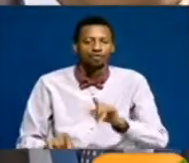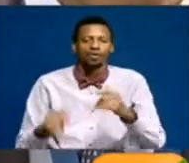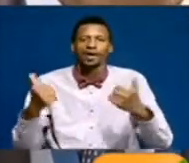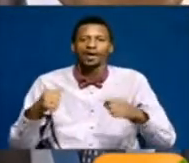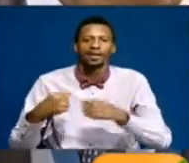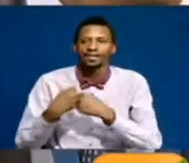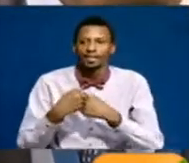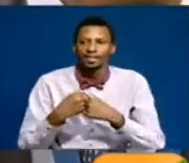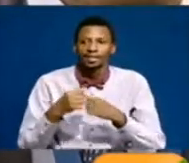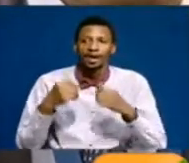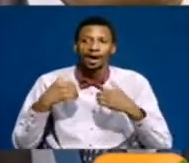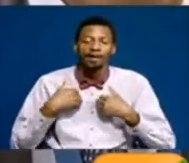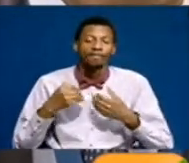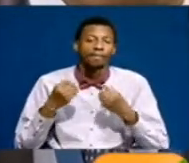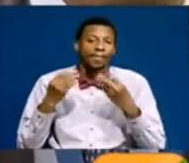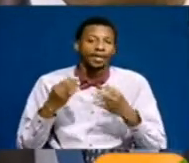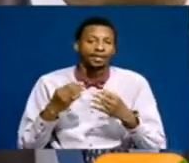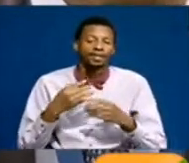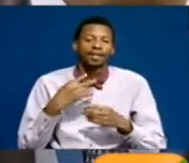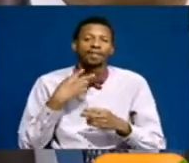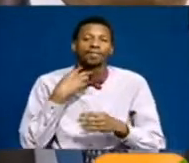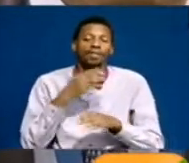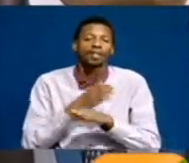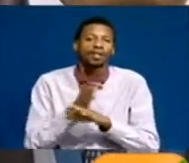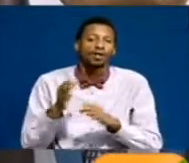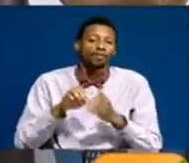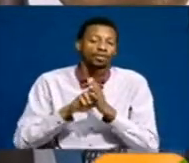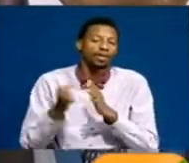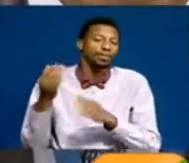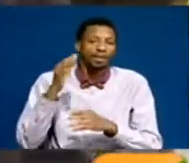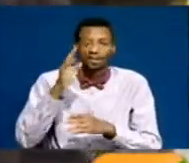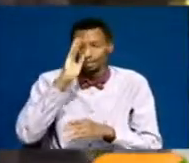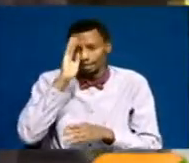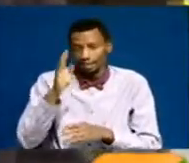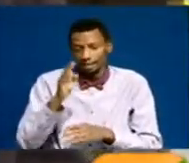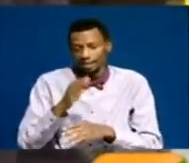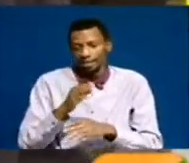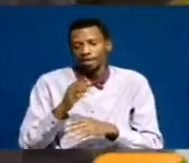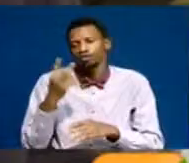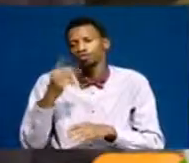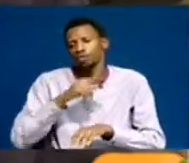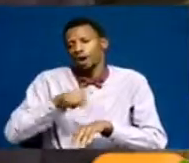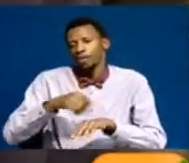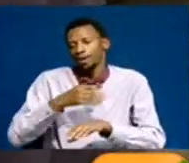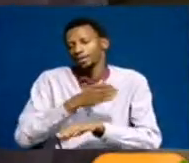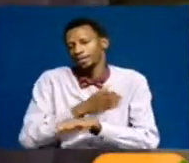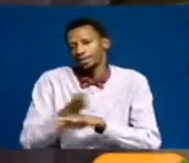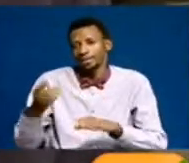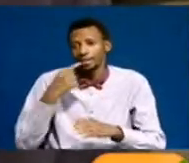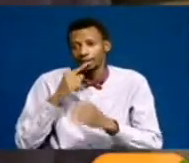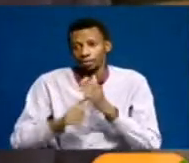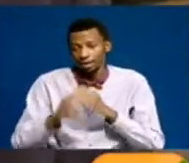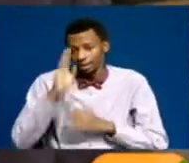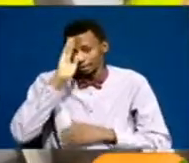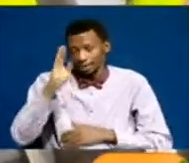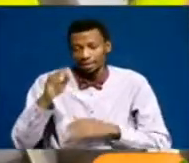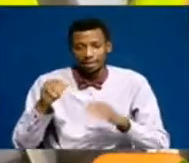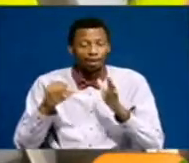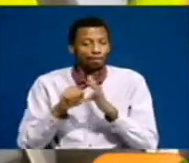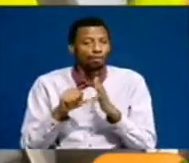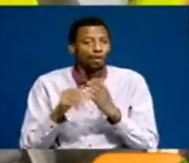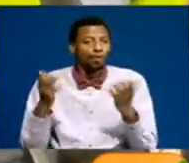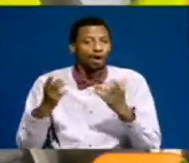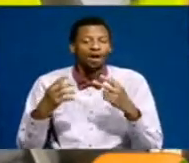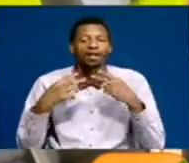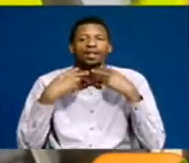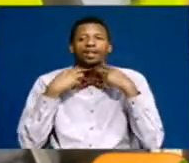various delays, like one we had last Sunday, which caused about 2 hours of disruption. The authority says a Sunday incident in which an aircraft